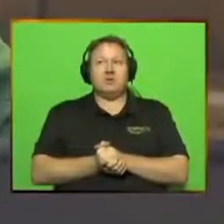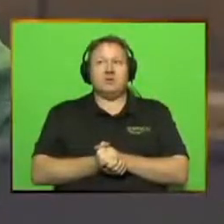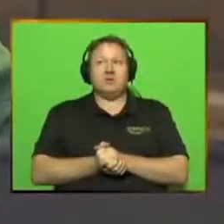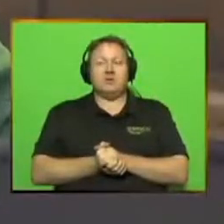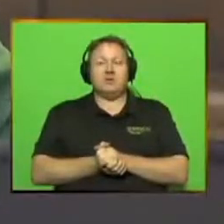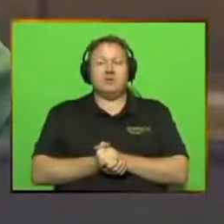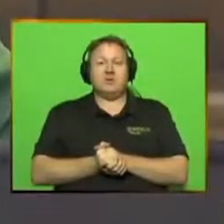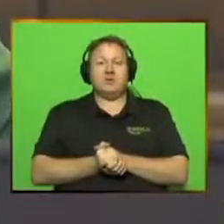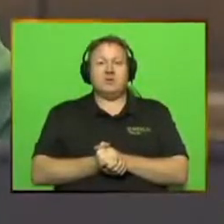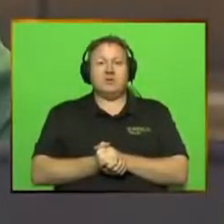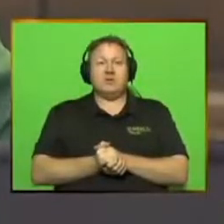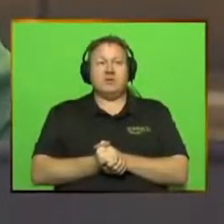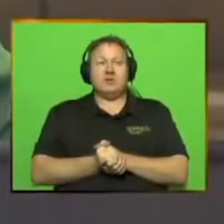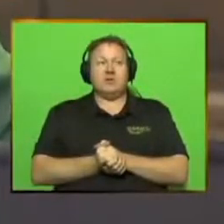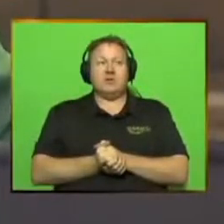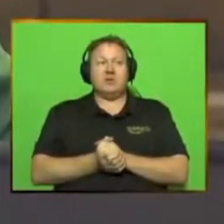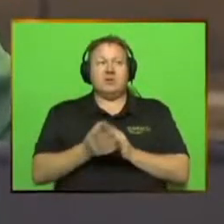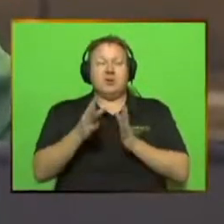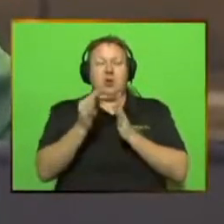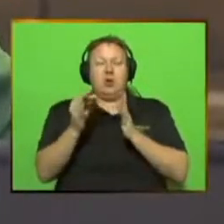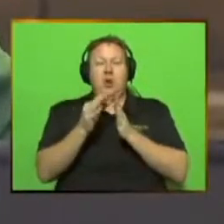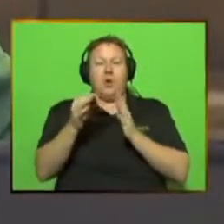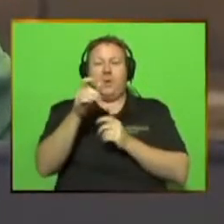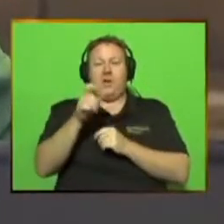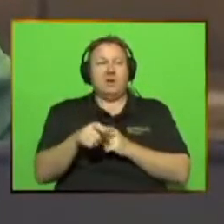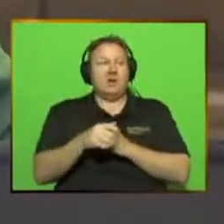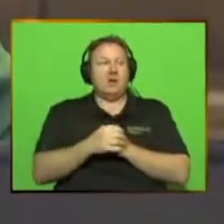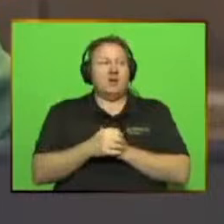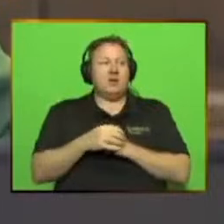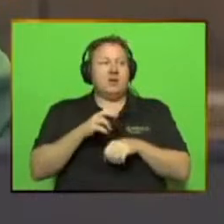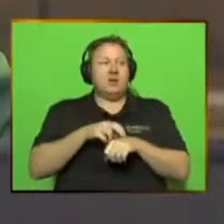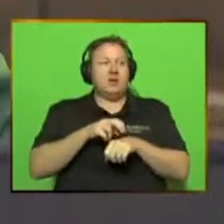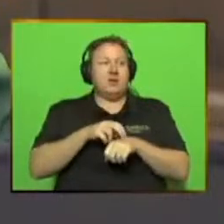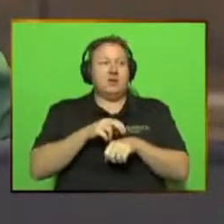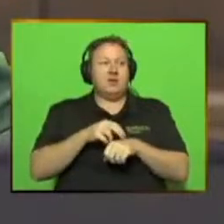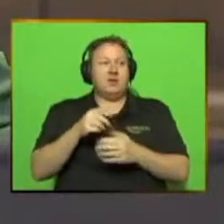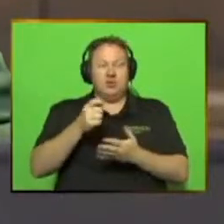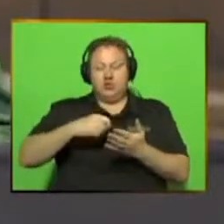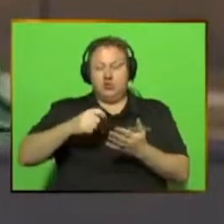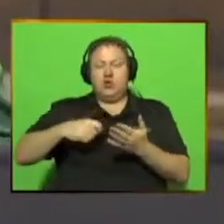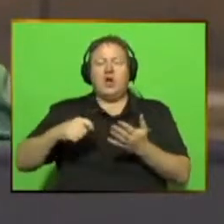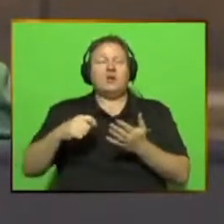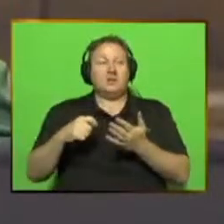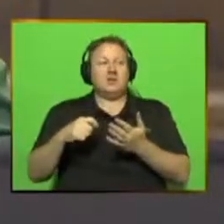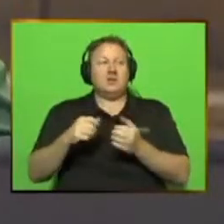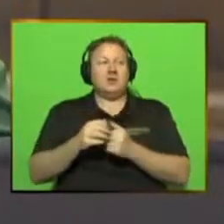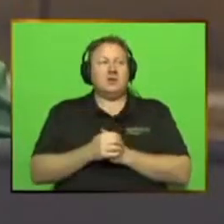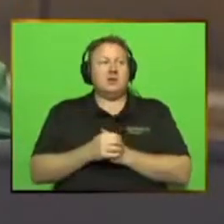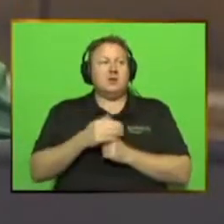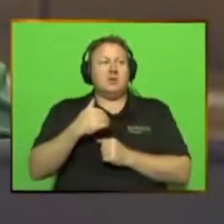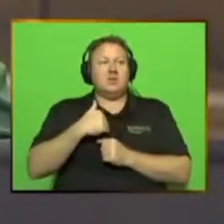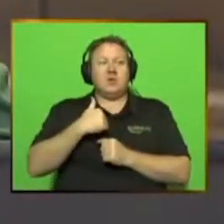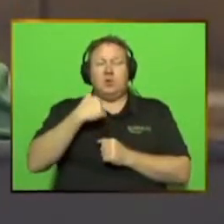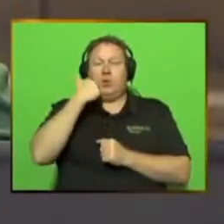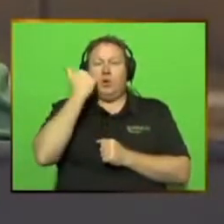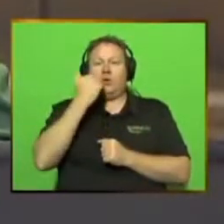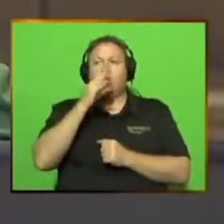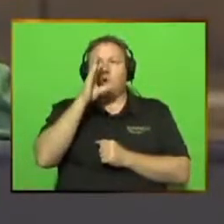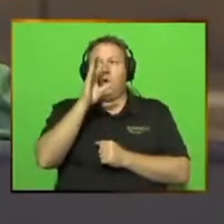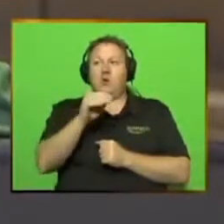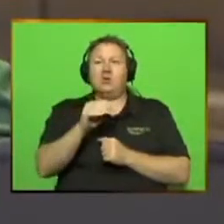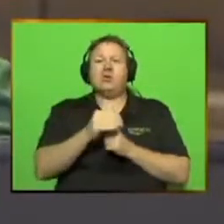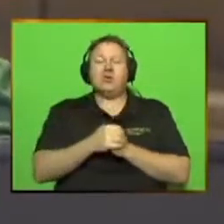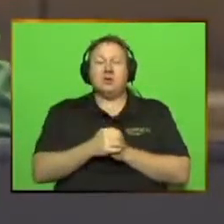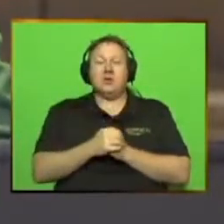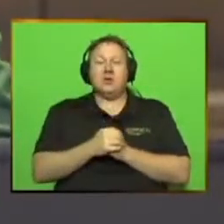Although the nominee will be required to signify in writing whether he accepts or not, I would like to find out at this